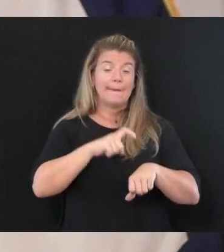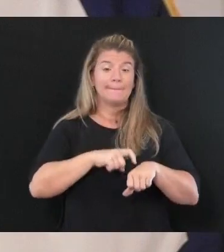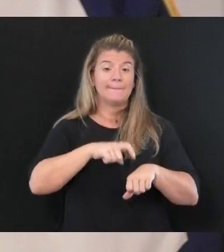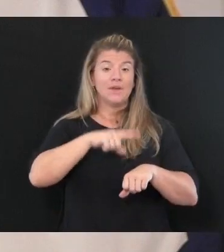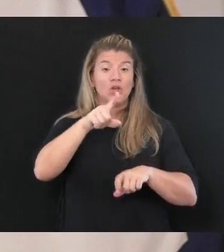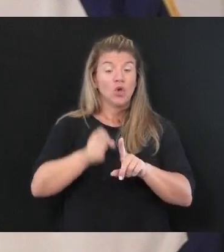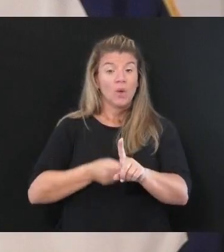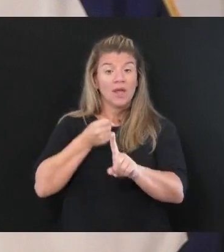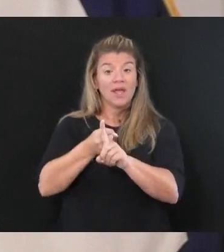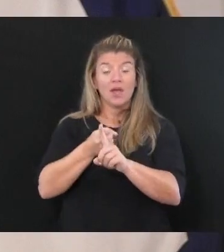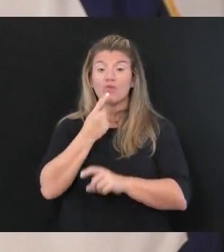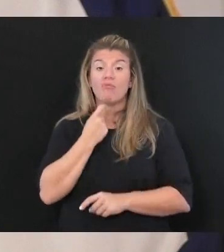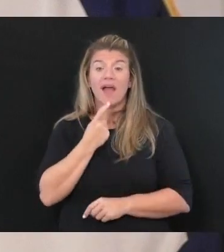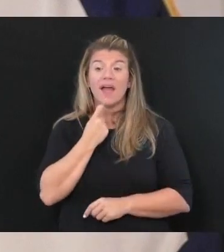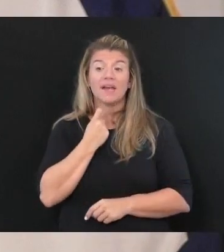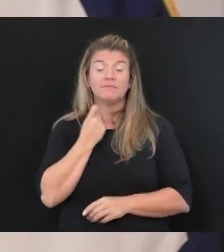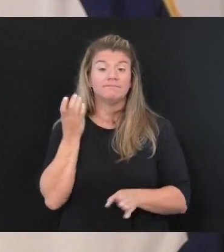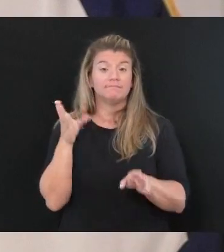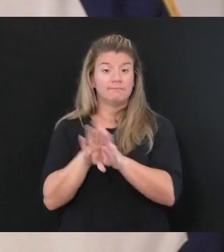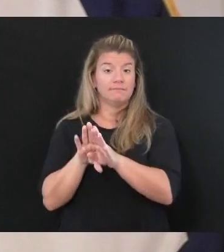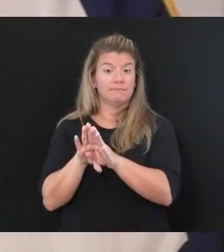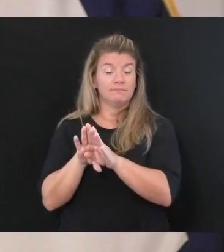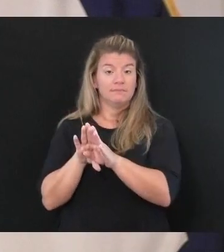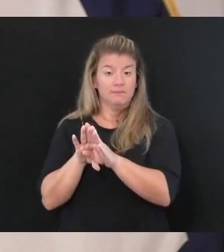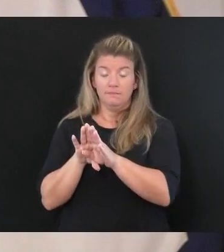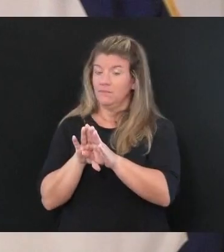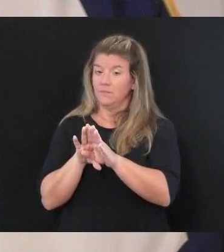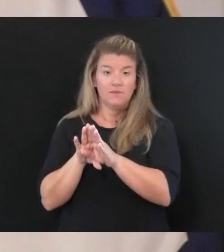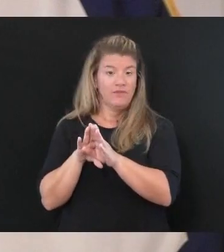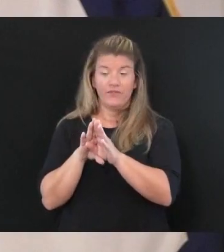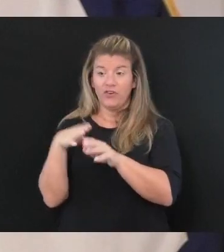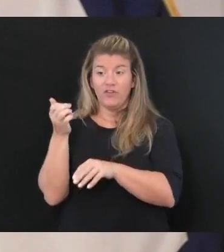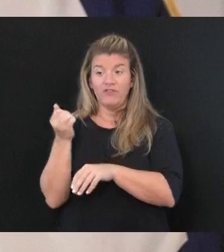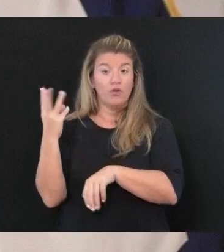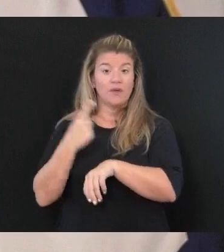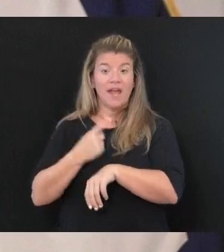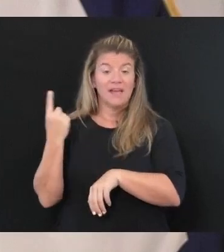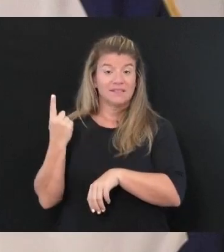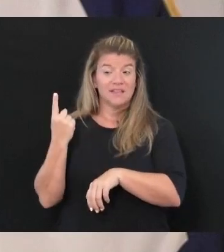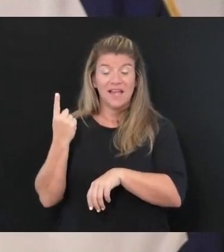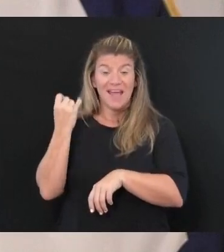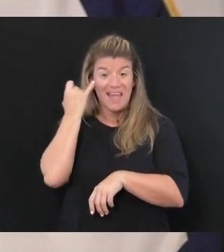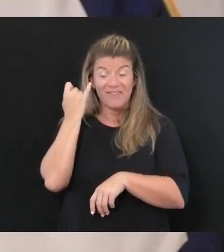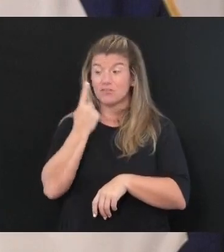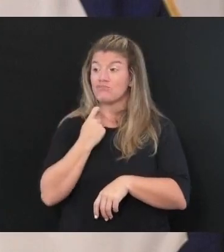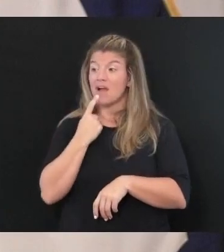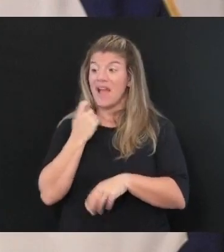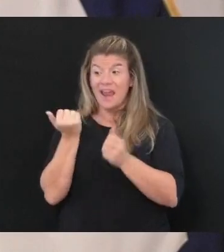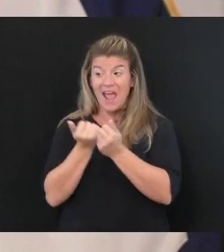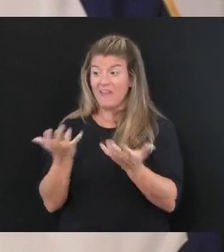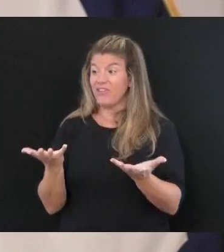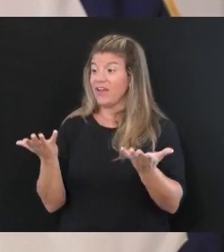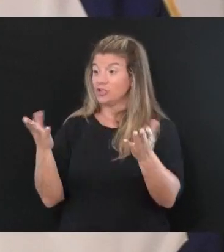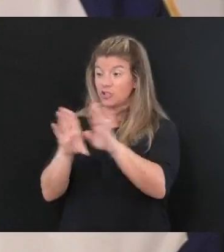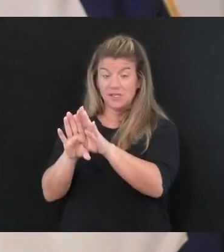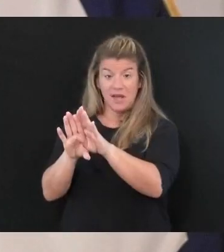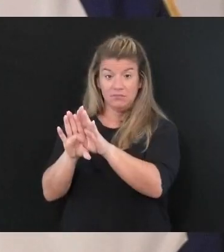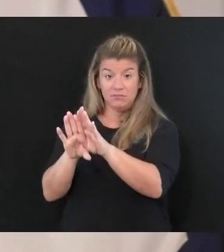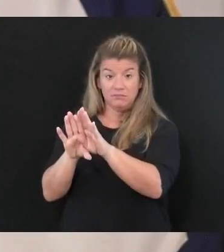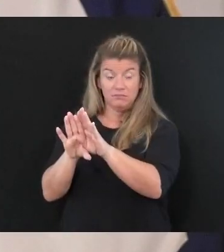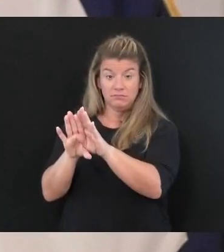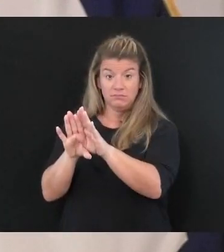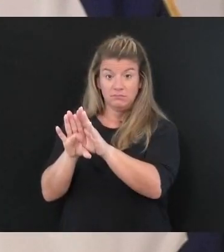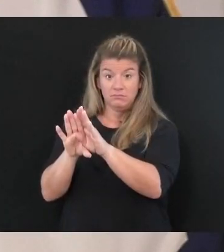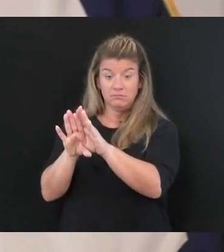time, we do not continue to play for a couple of days. If we ever go red, we shut everything right down. From the